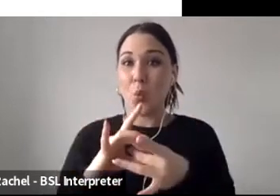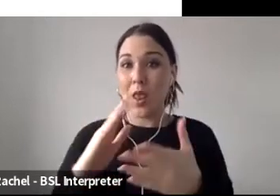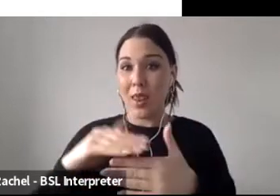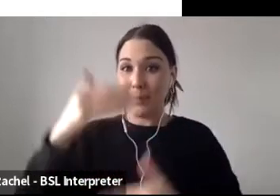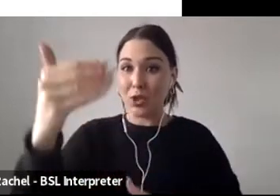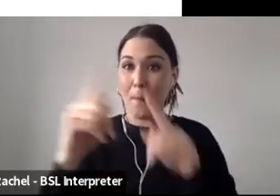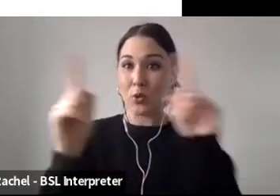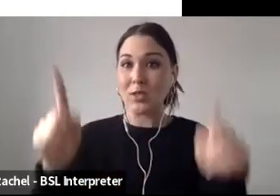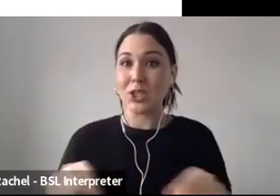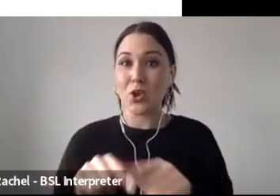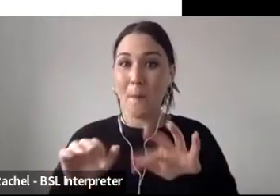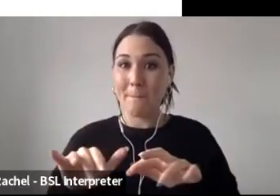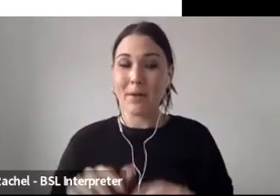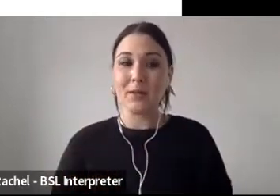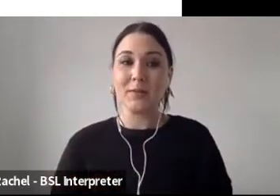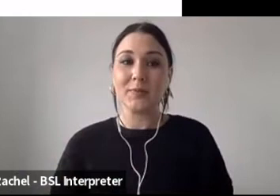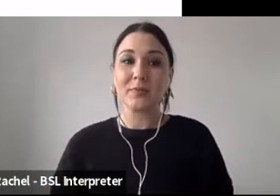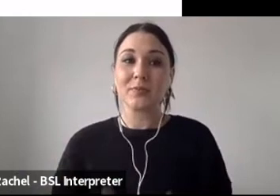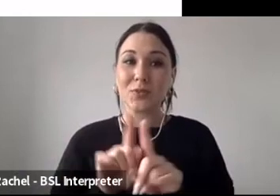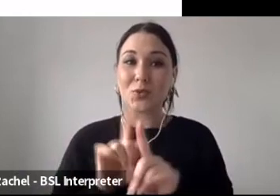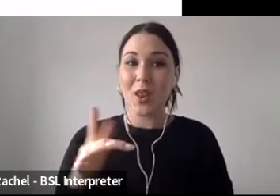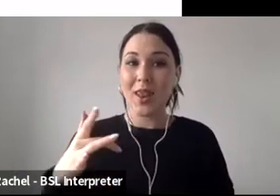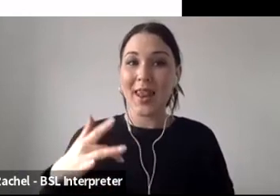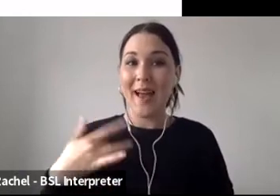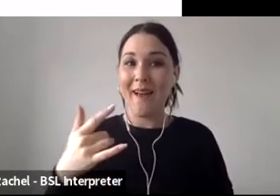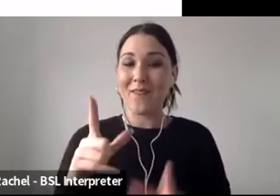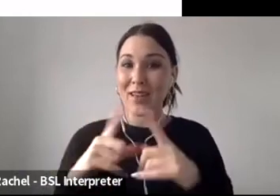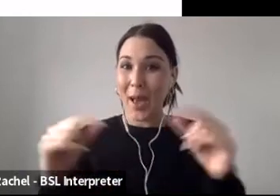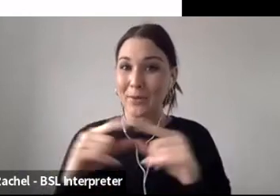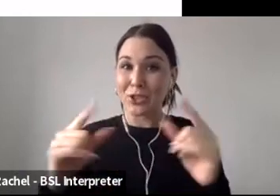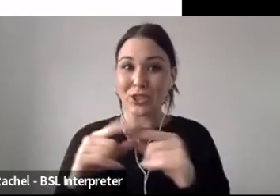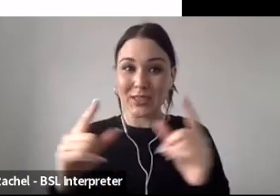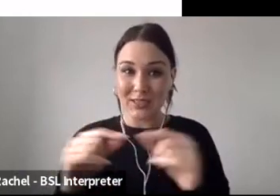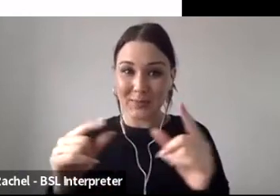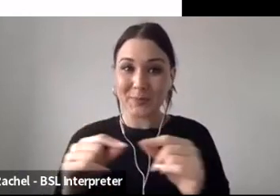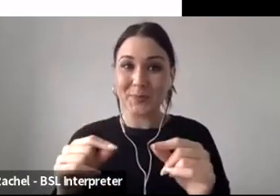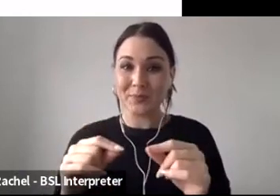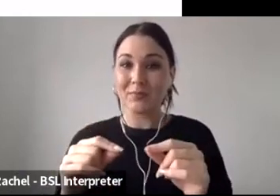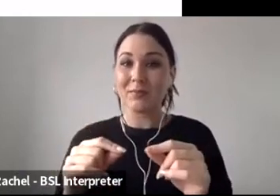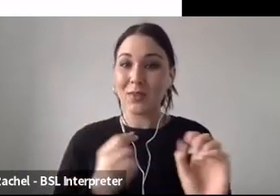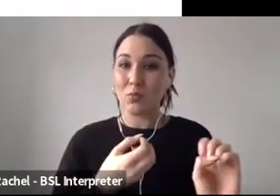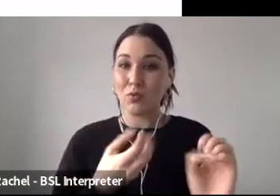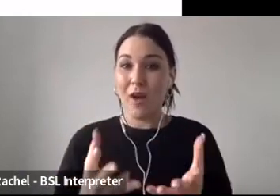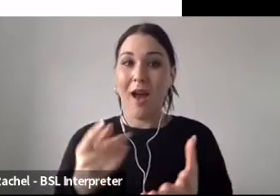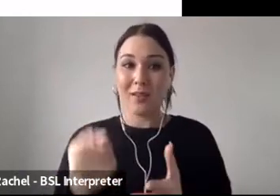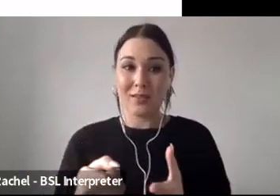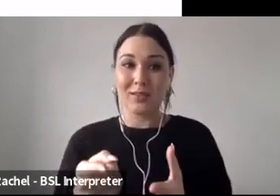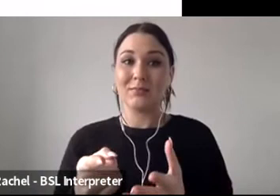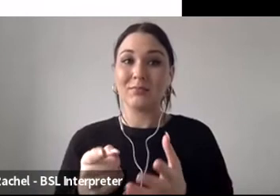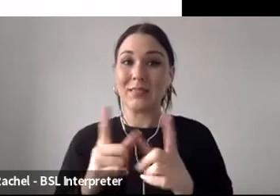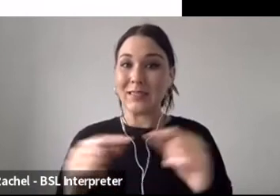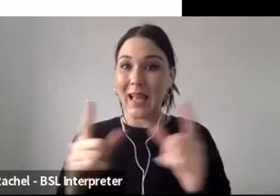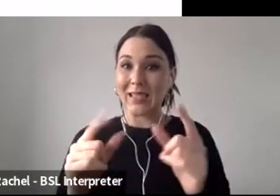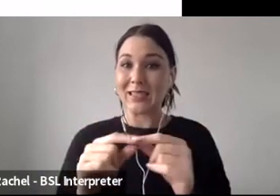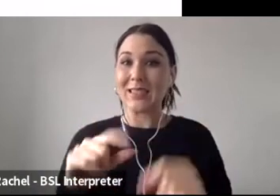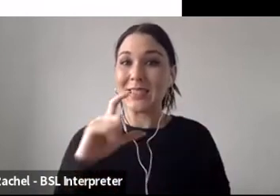laptop. We also have live captions provided by MyClearText. You can turn on the captions using the CC